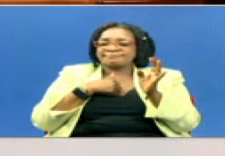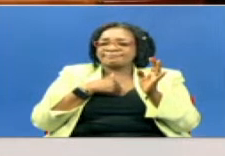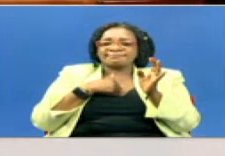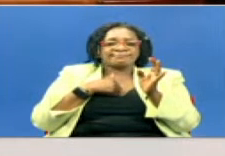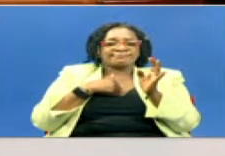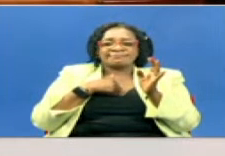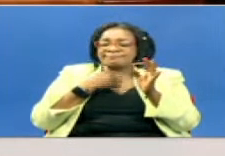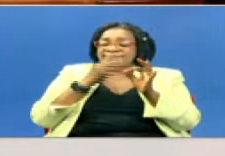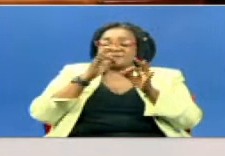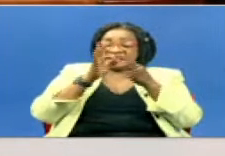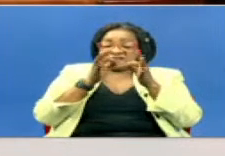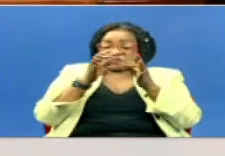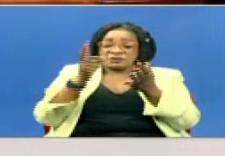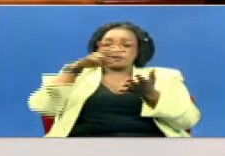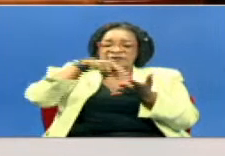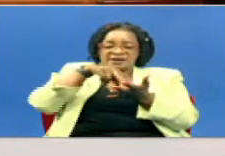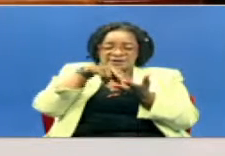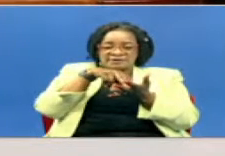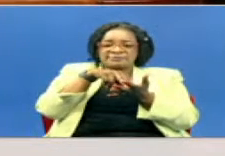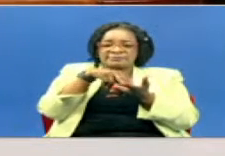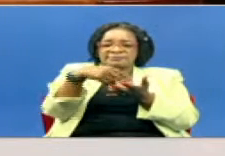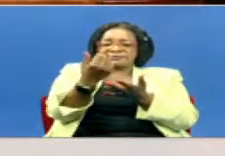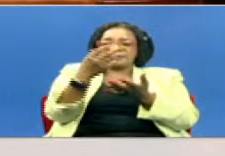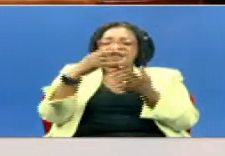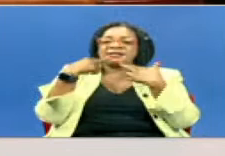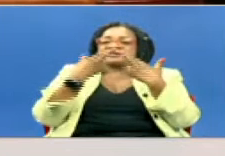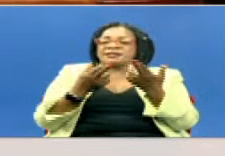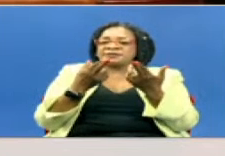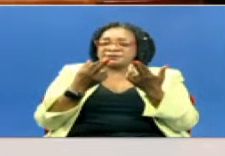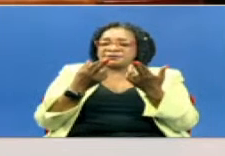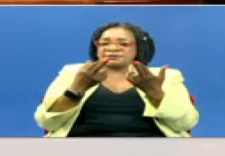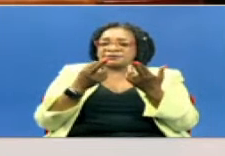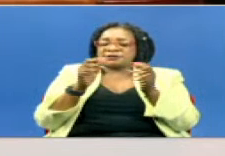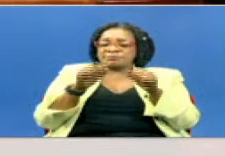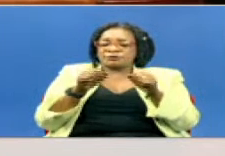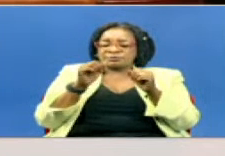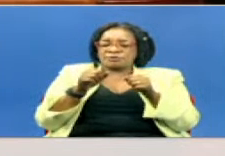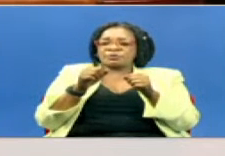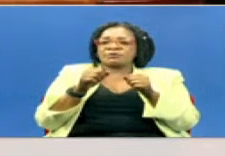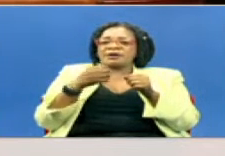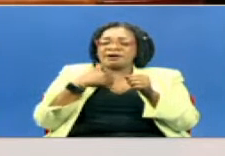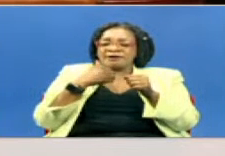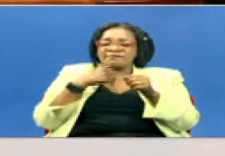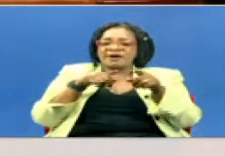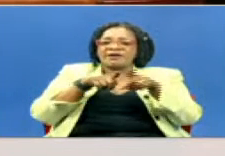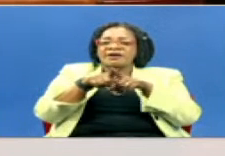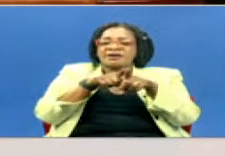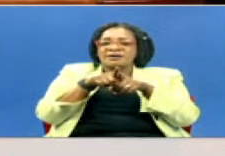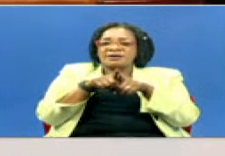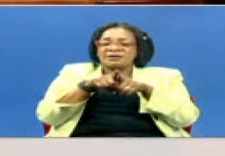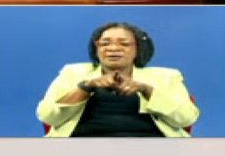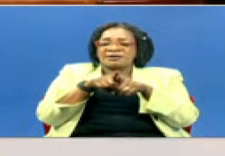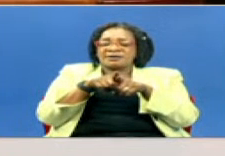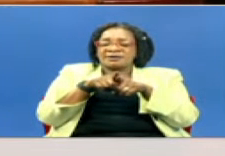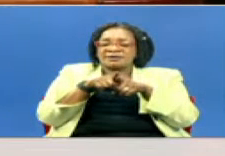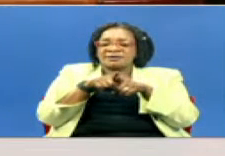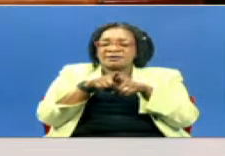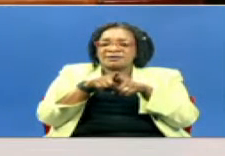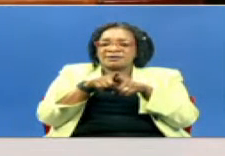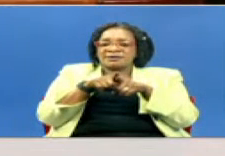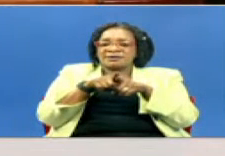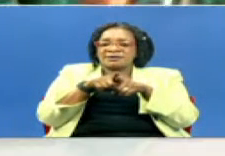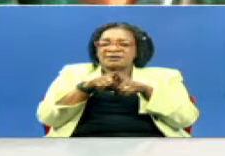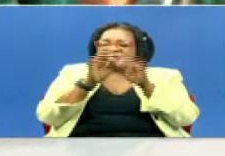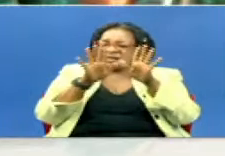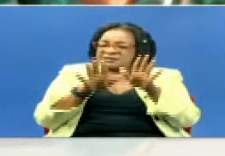If you are to run, the likely outcome will probably be a rerun. And is a rerun